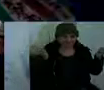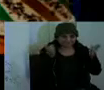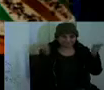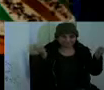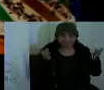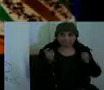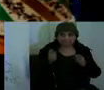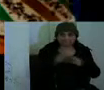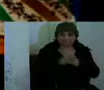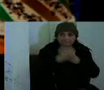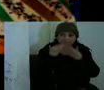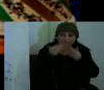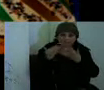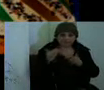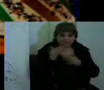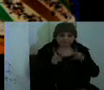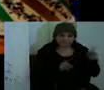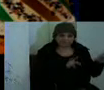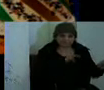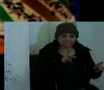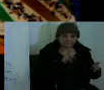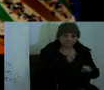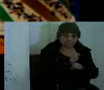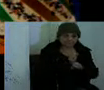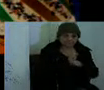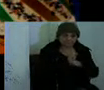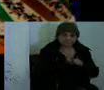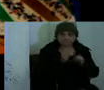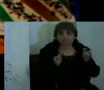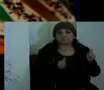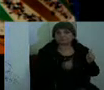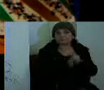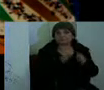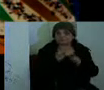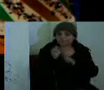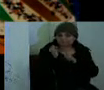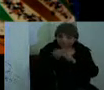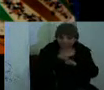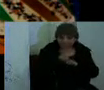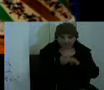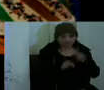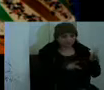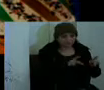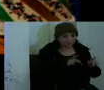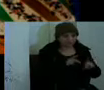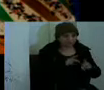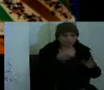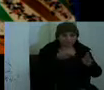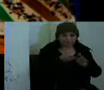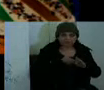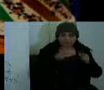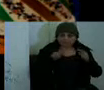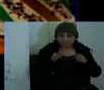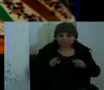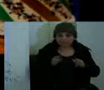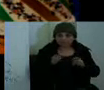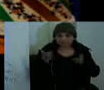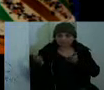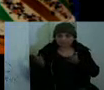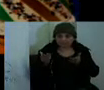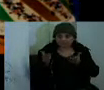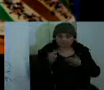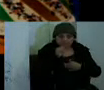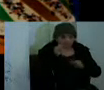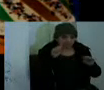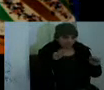A thank you to those who worked behind the scenes and to those who participated during the service. If you weren't able